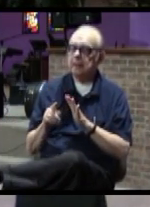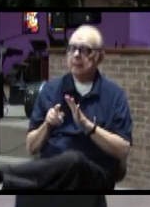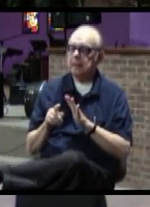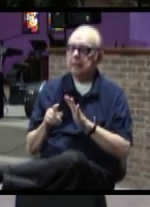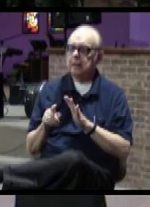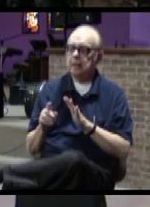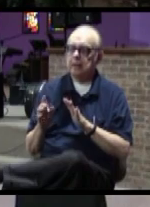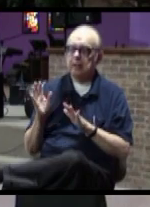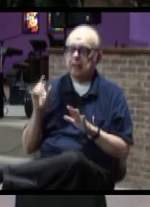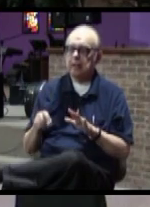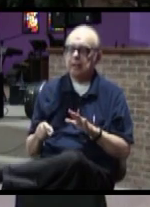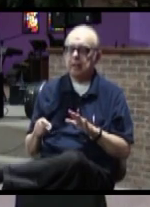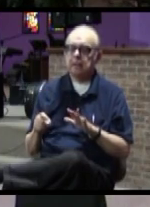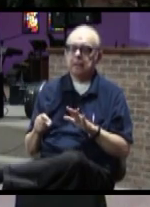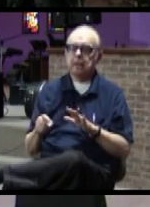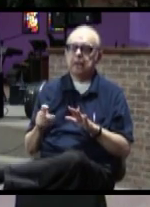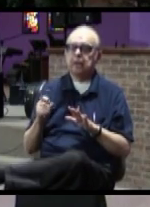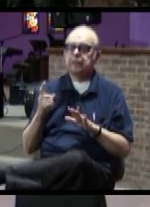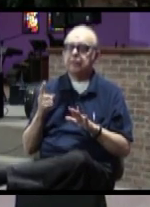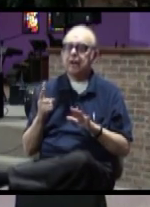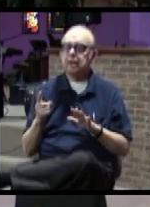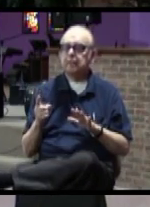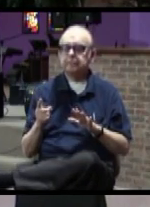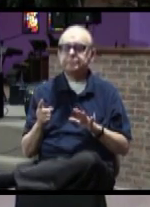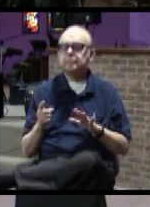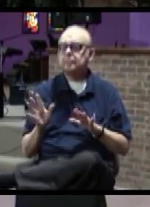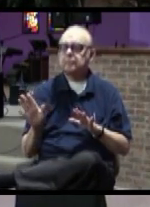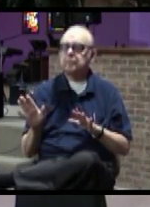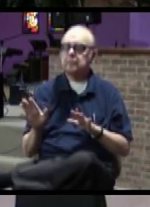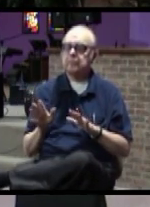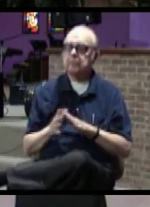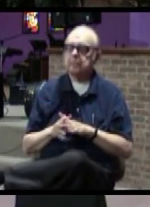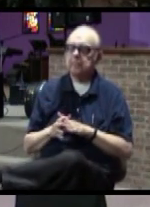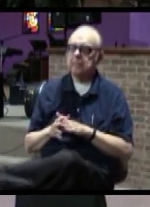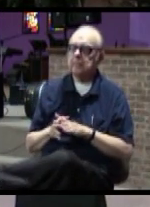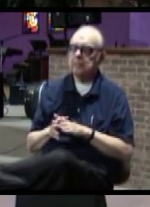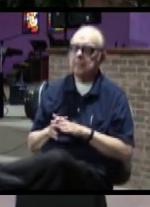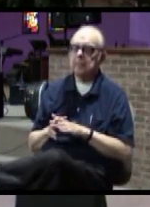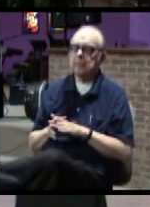doing these things. We need to understand.